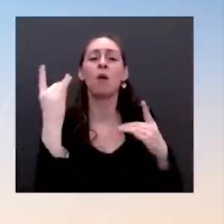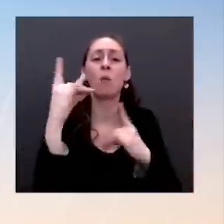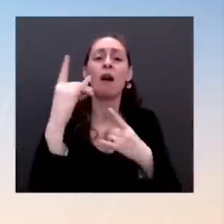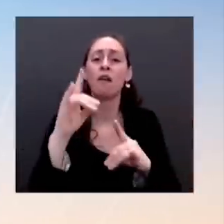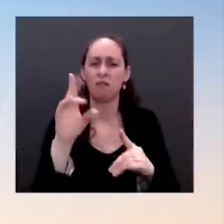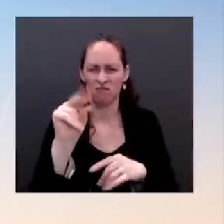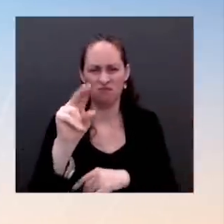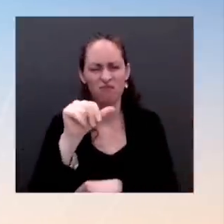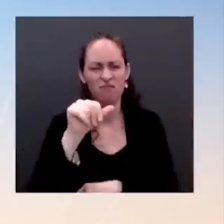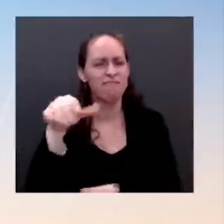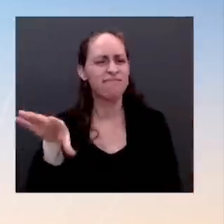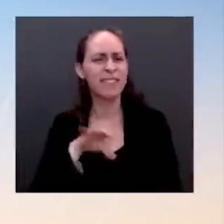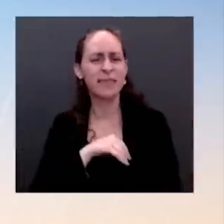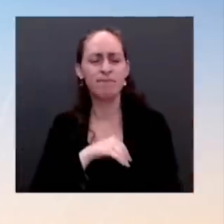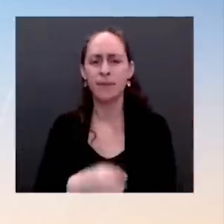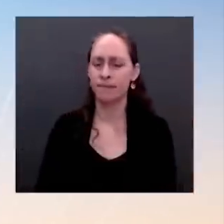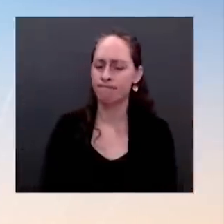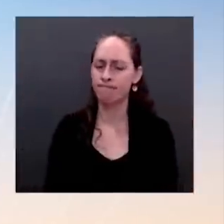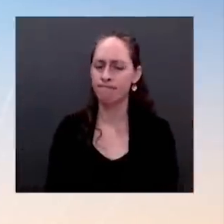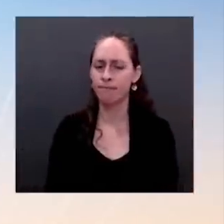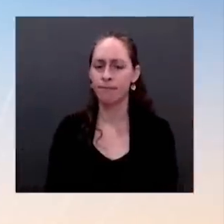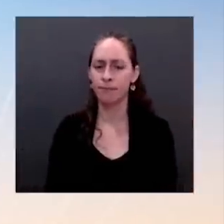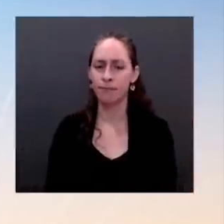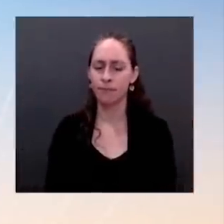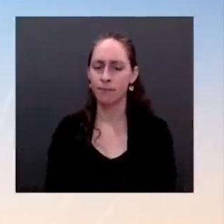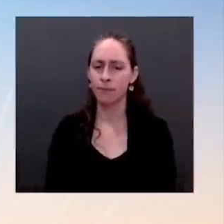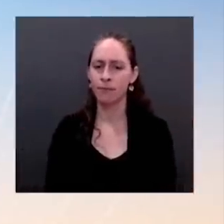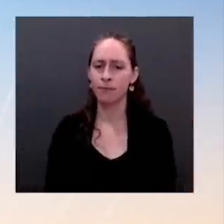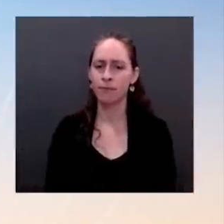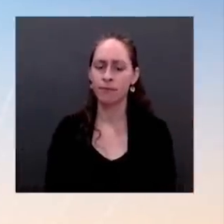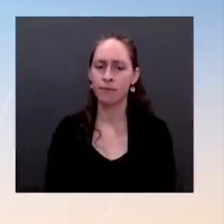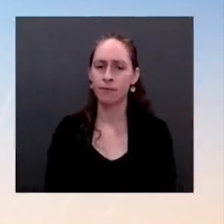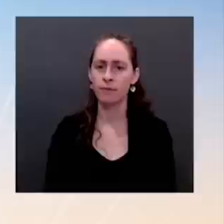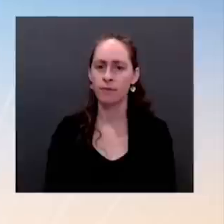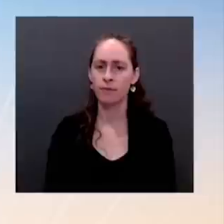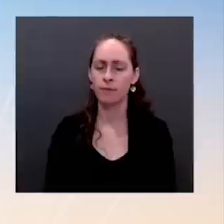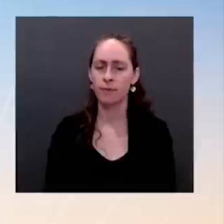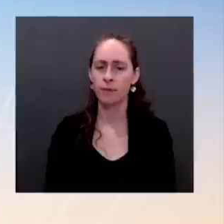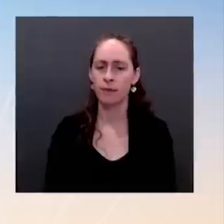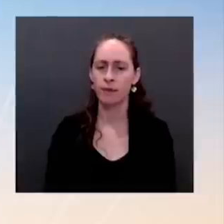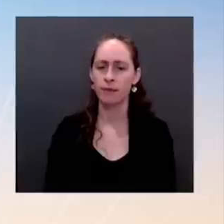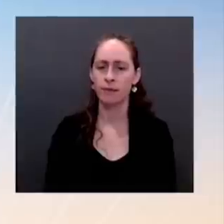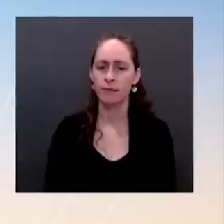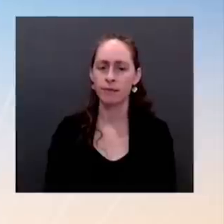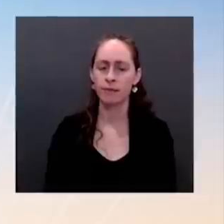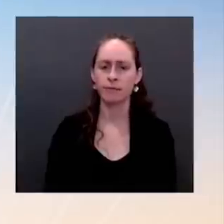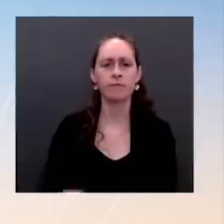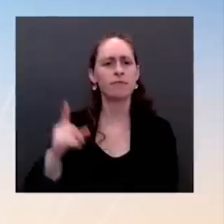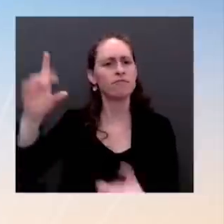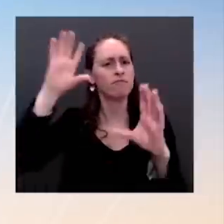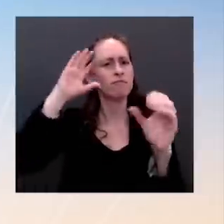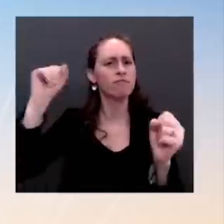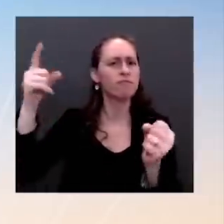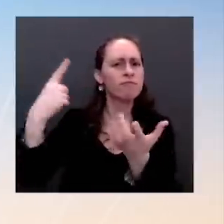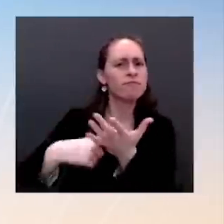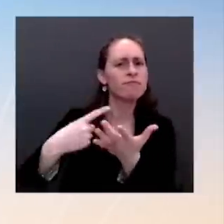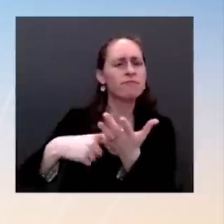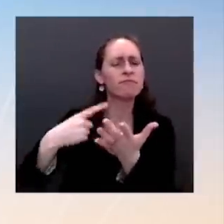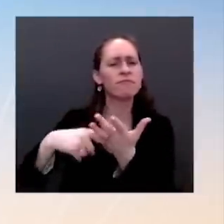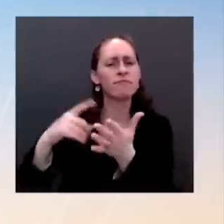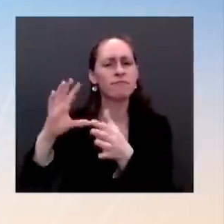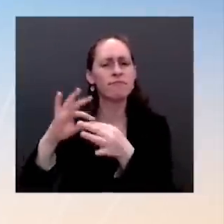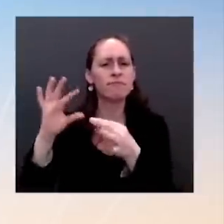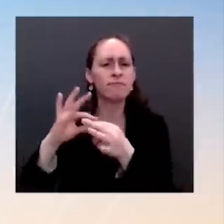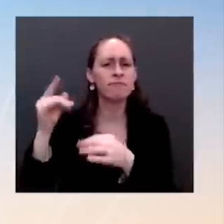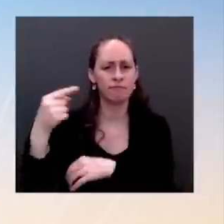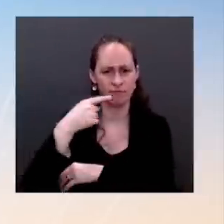and he would fire them on the spot. No ifs, ands, or buts. So what is the White House's message to people that work in this